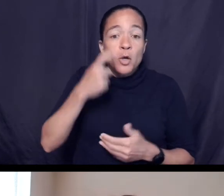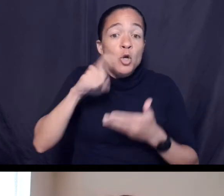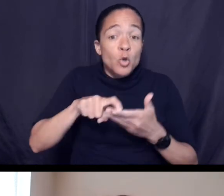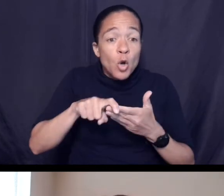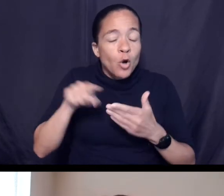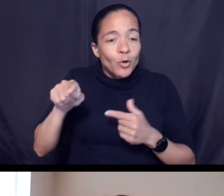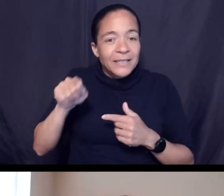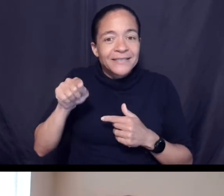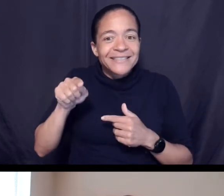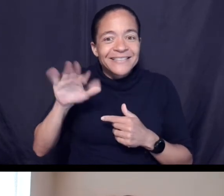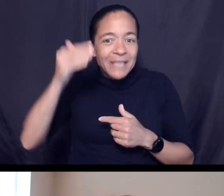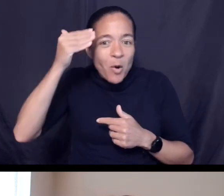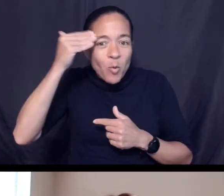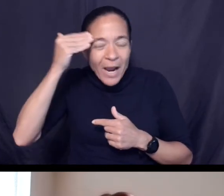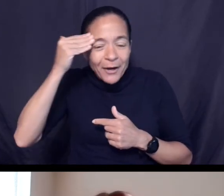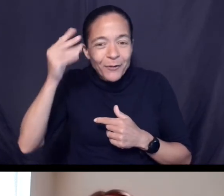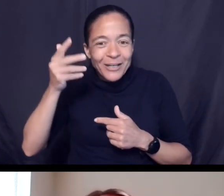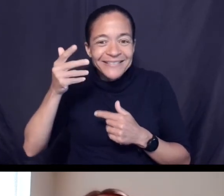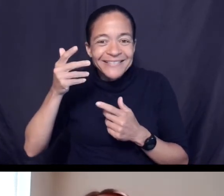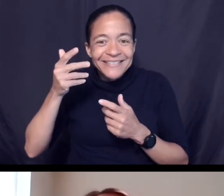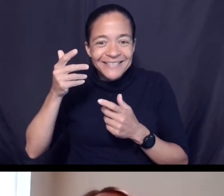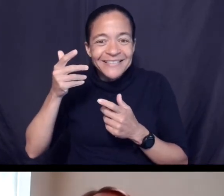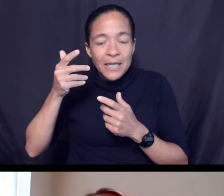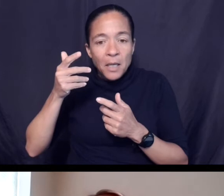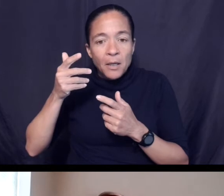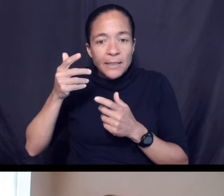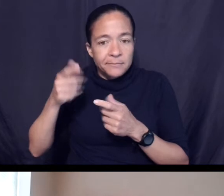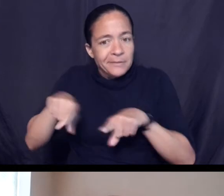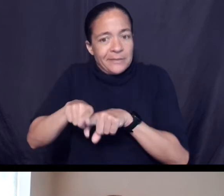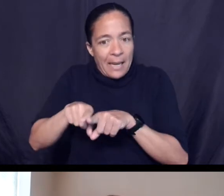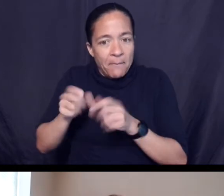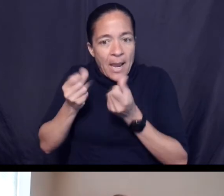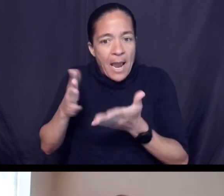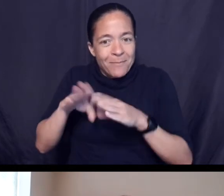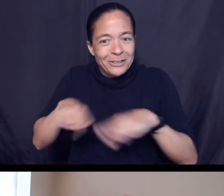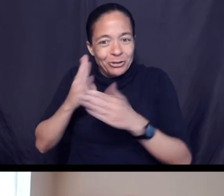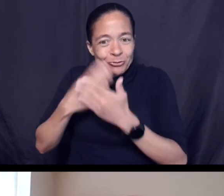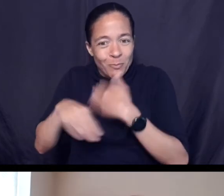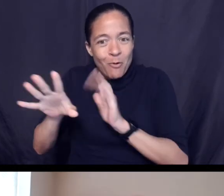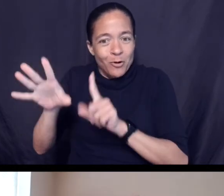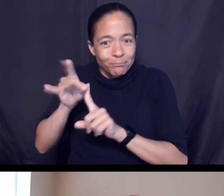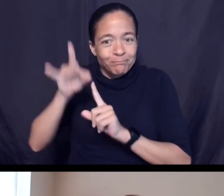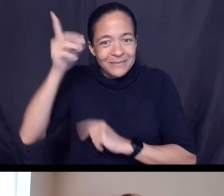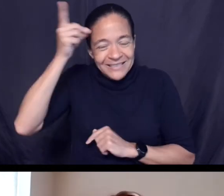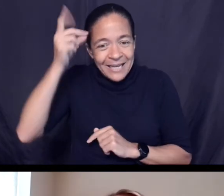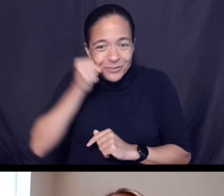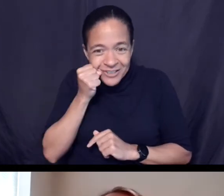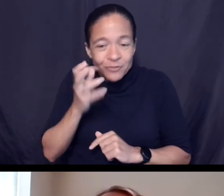kind of matches the incidence or the number of children impacted per year. But then if we look at